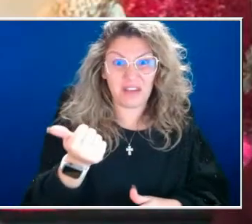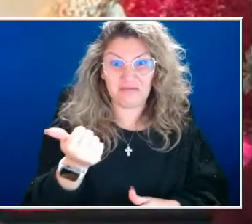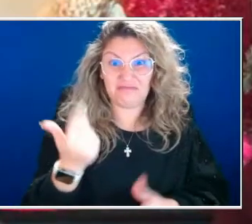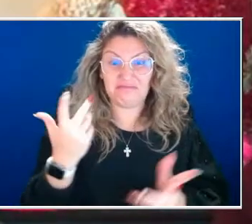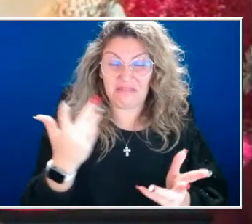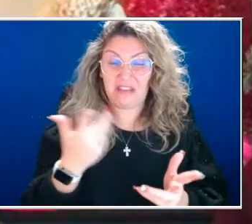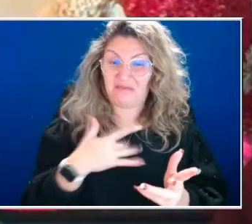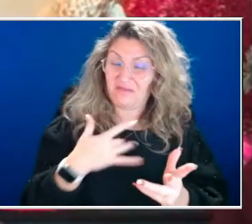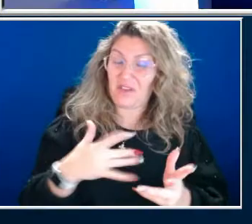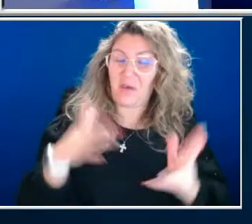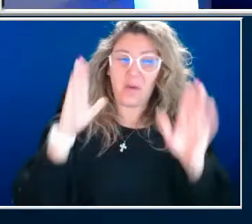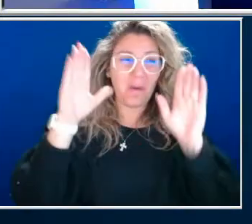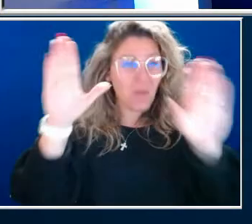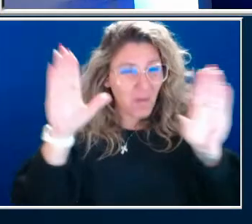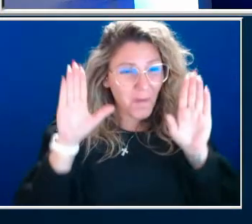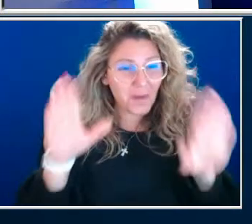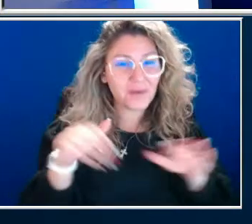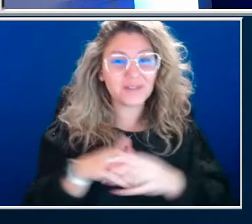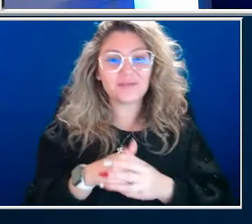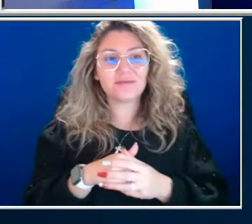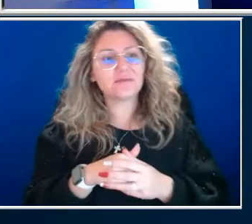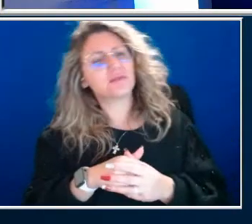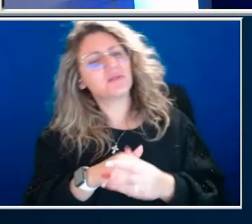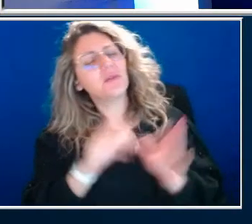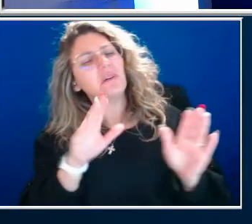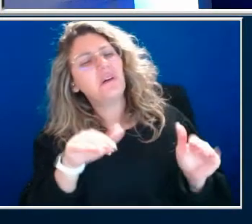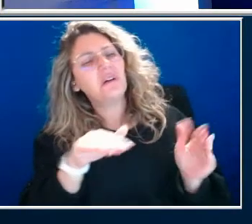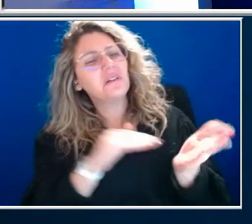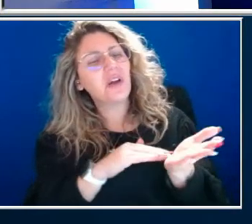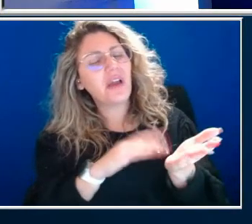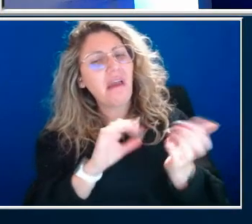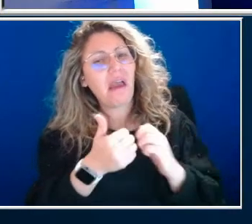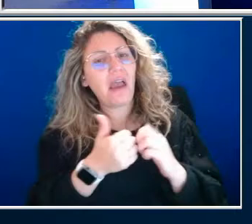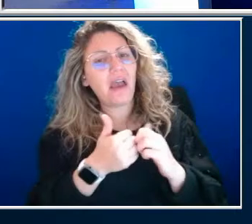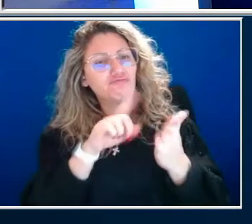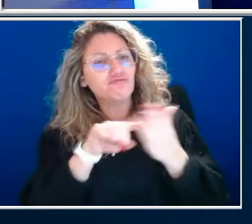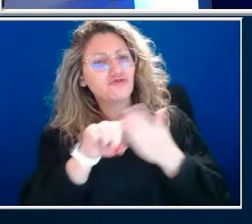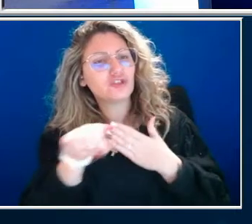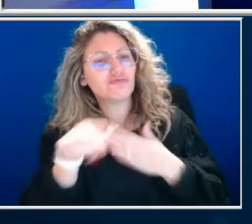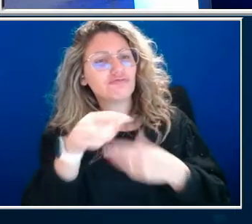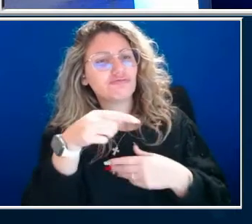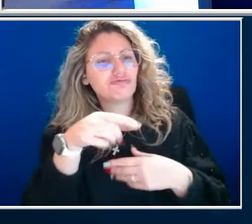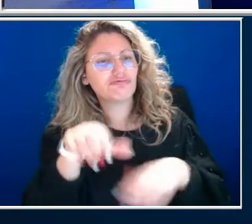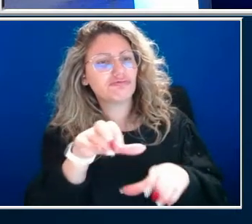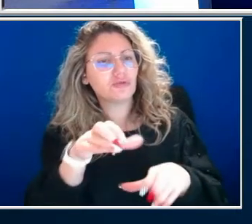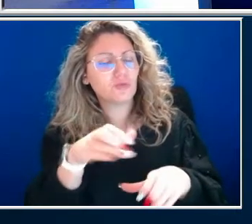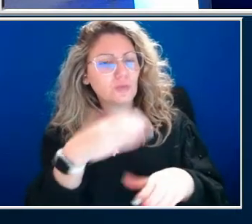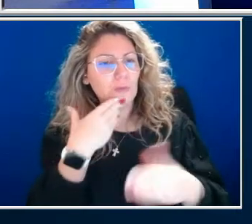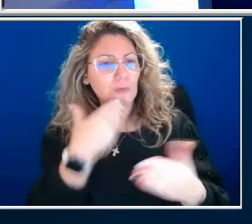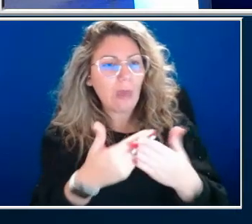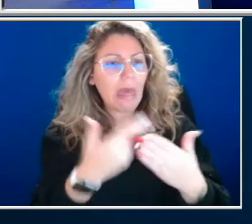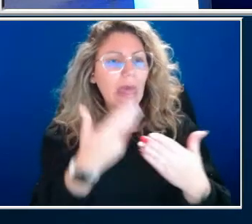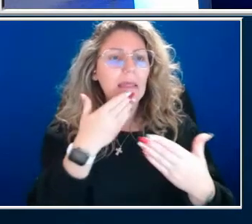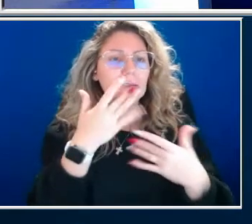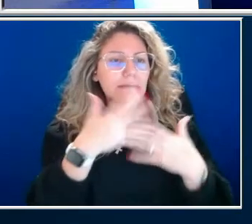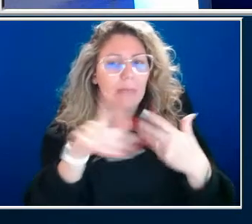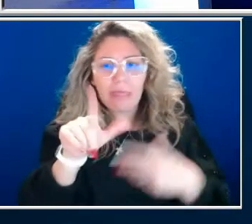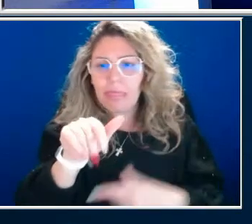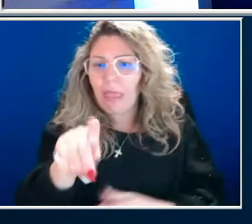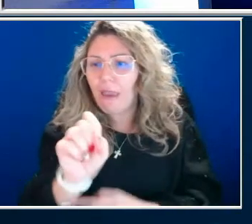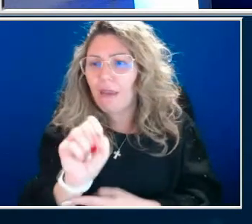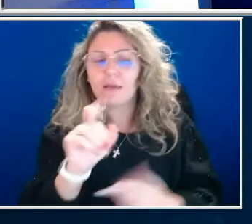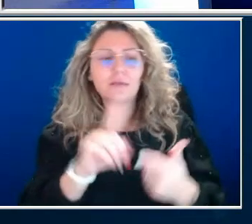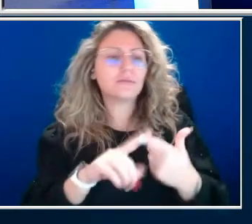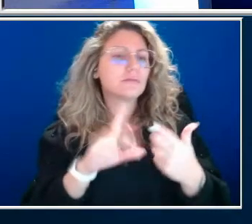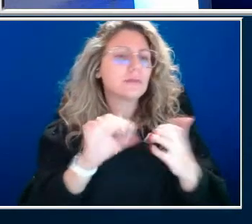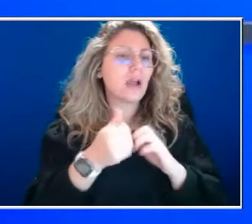excellent. So, Dr. Meister, how do you check on Amy to make sure she's doing well? Is it blood check, blood works? How often do you have to see her,